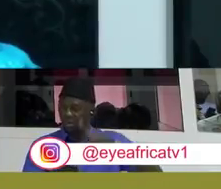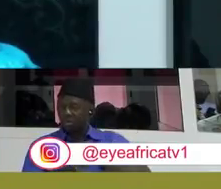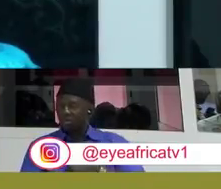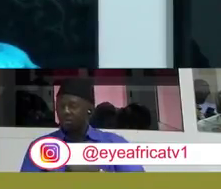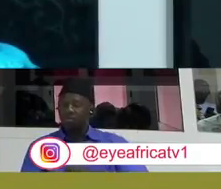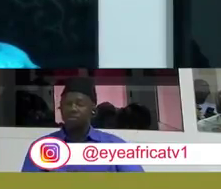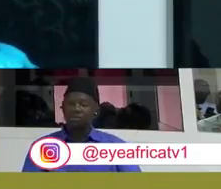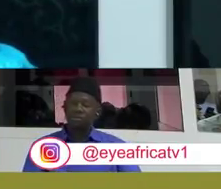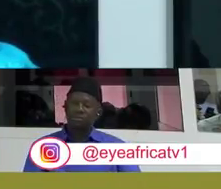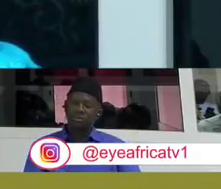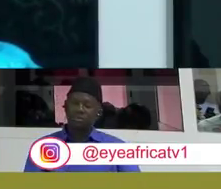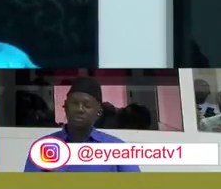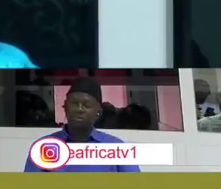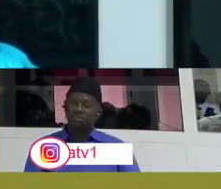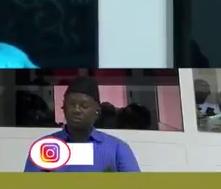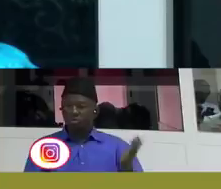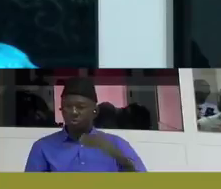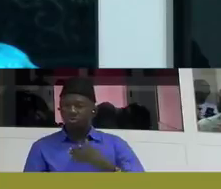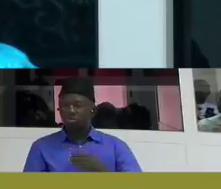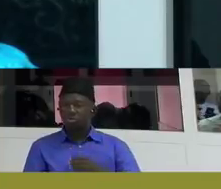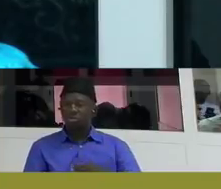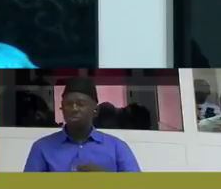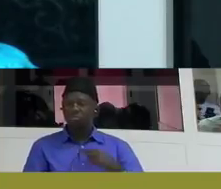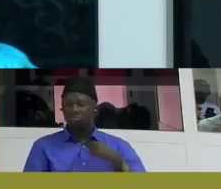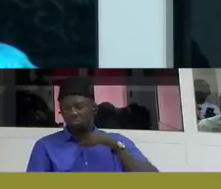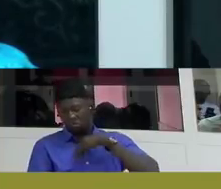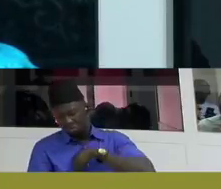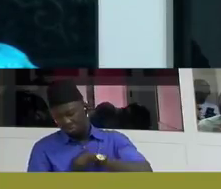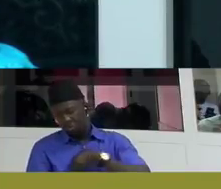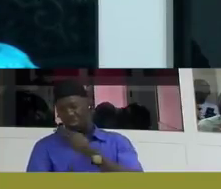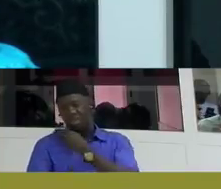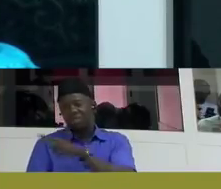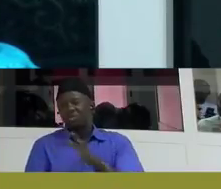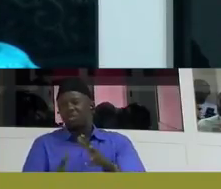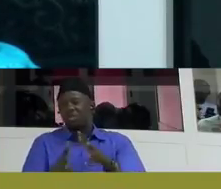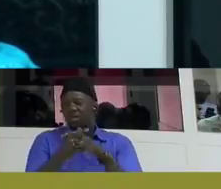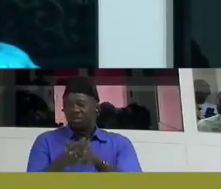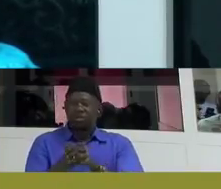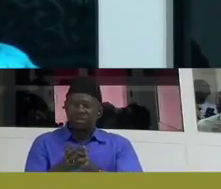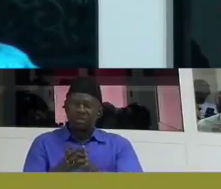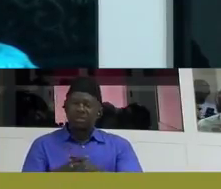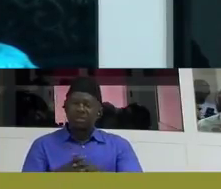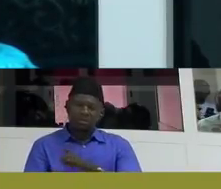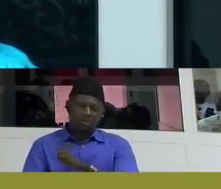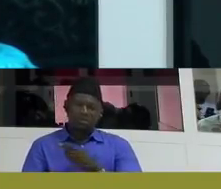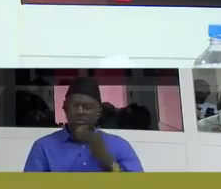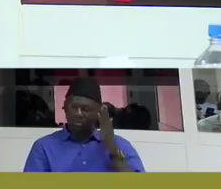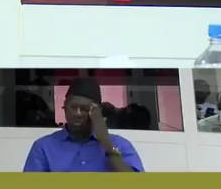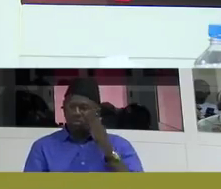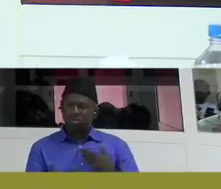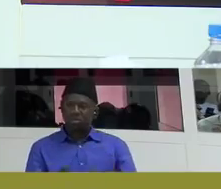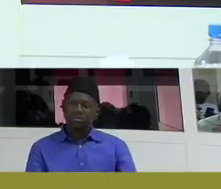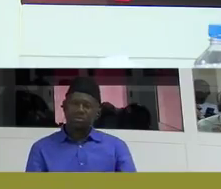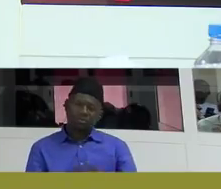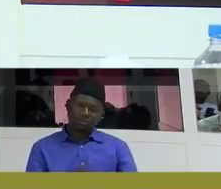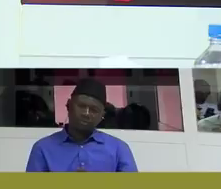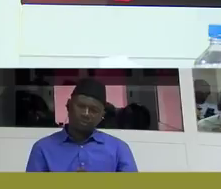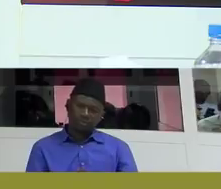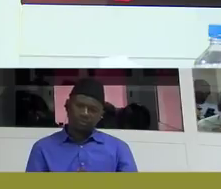the religious harmony that we had in Gambian society. So these were all